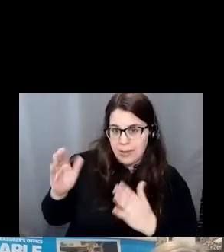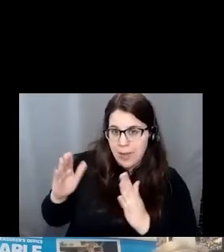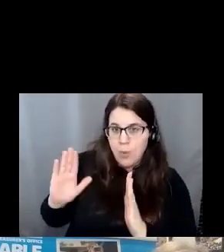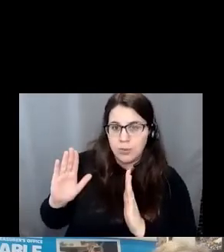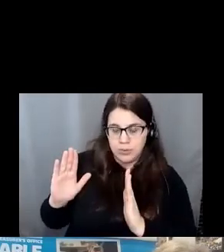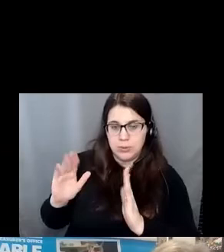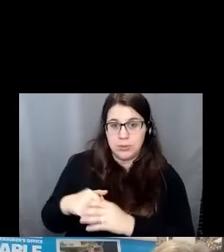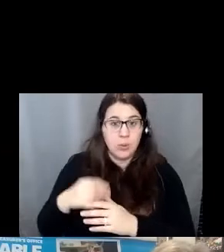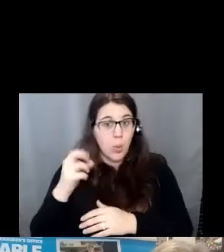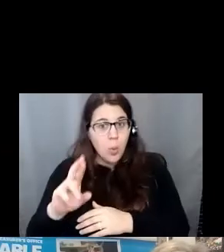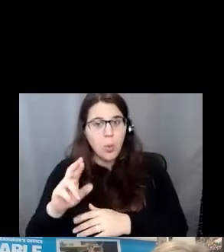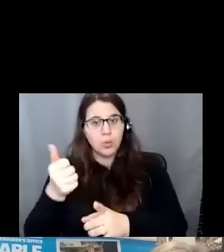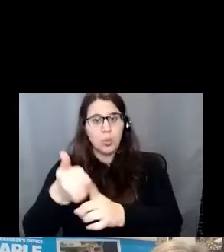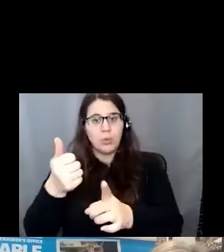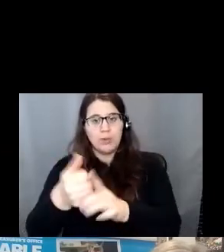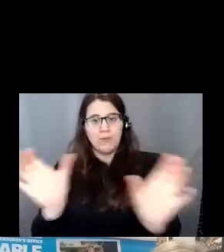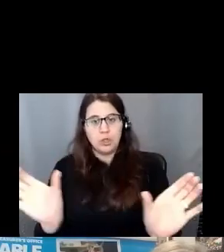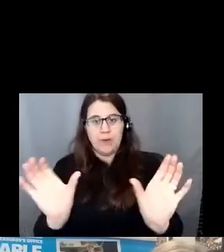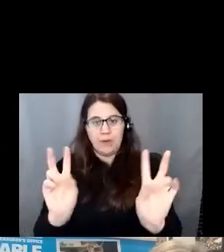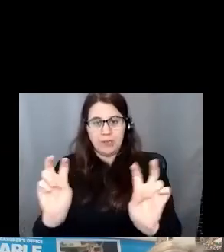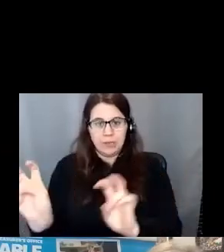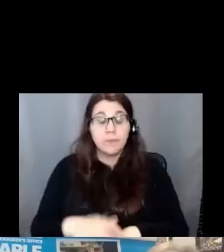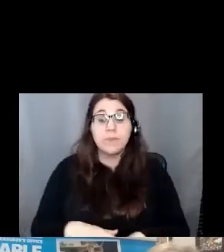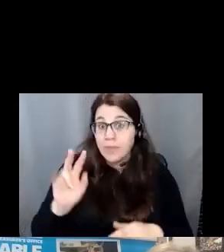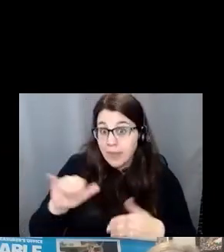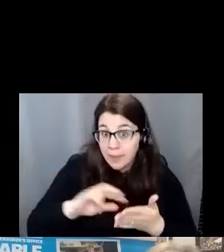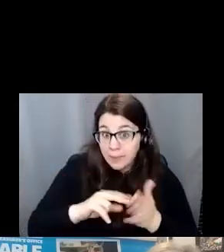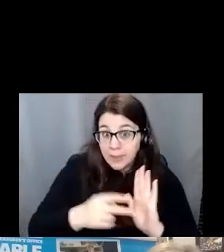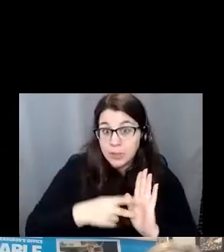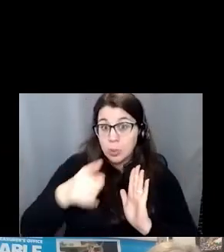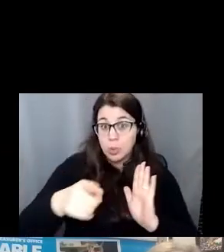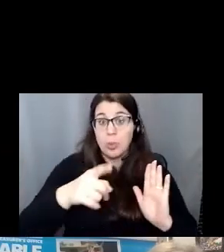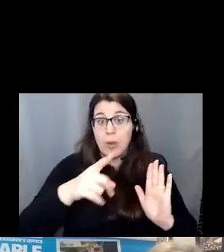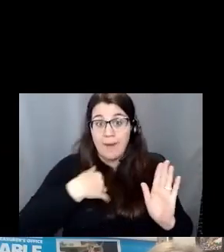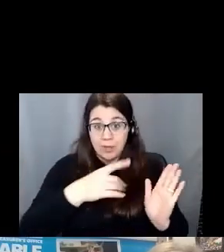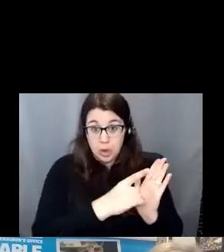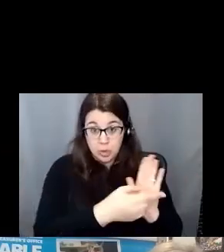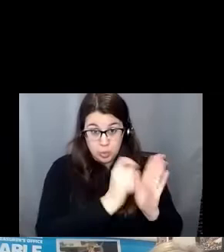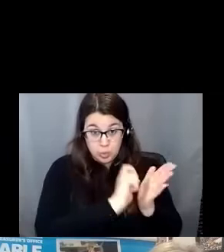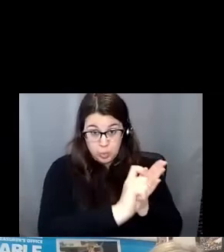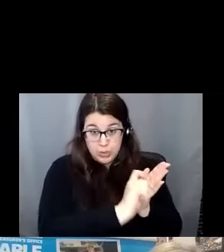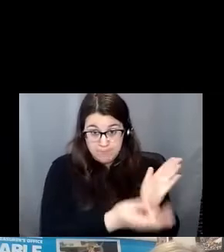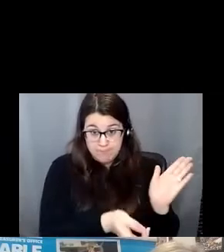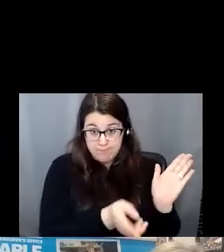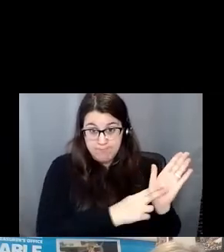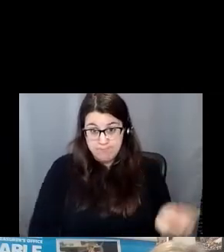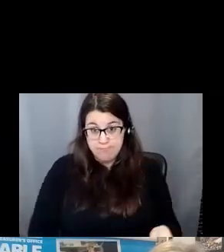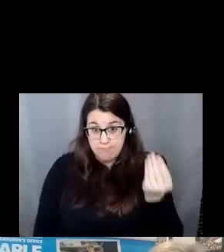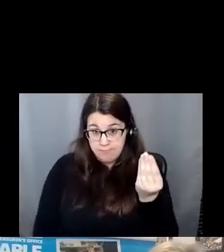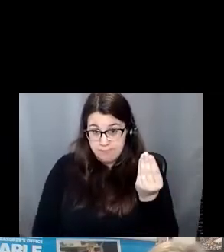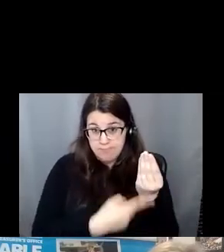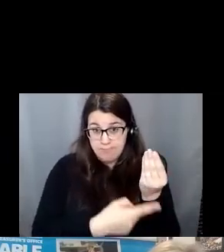through self-certification. And what this means is that you have a written diagnosis by a physician of a physical or a